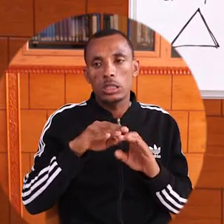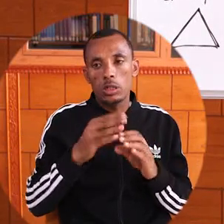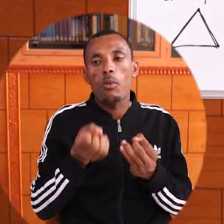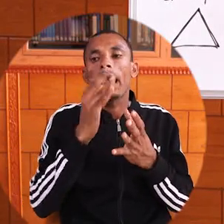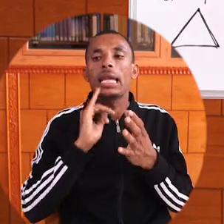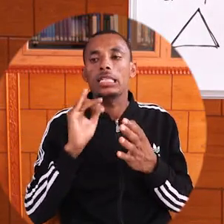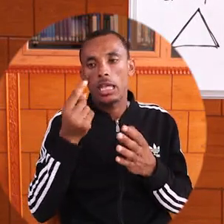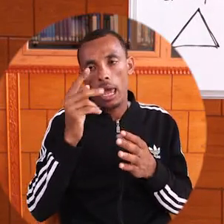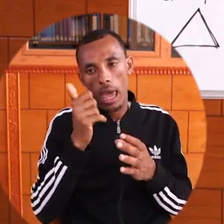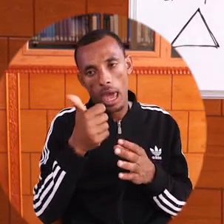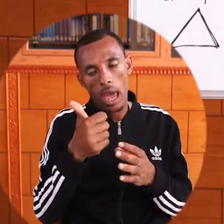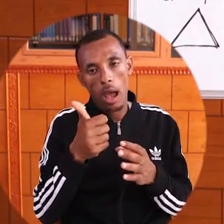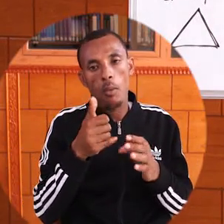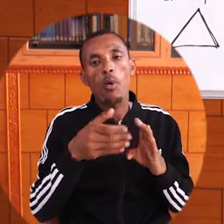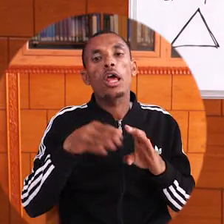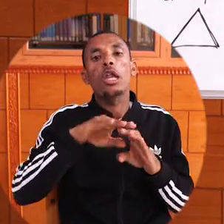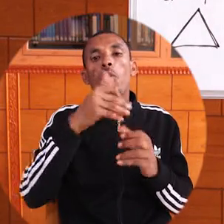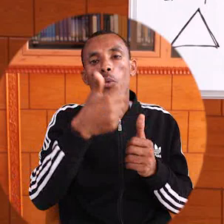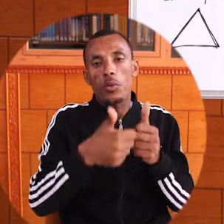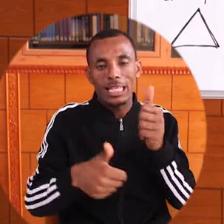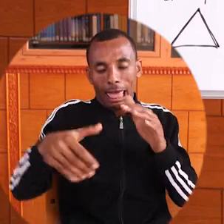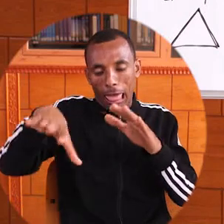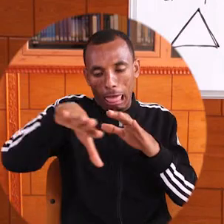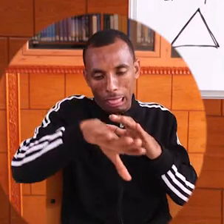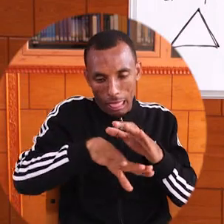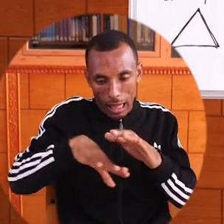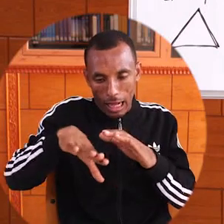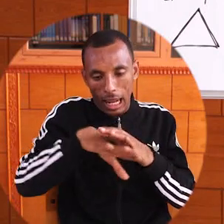which all interior angle